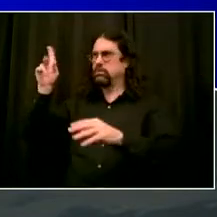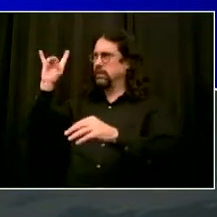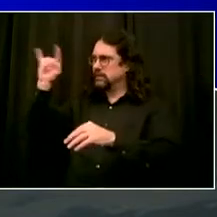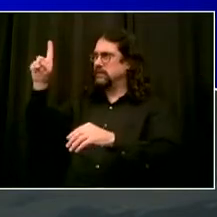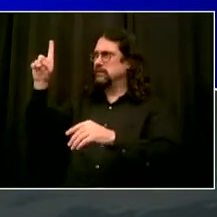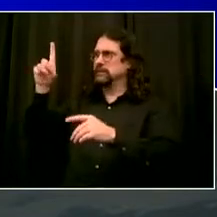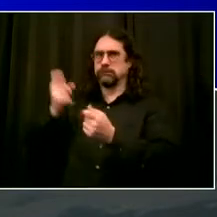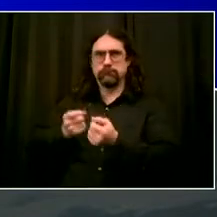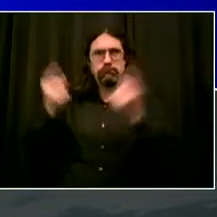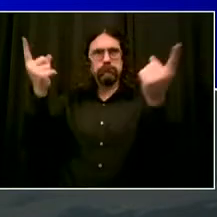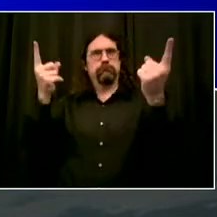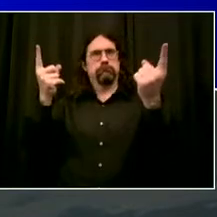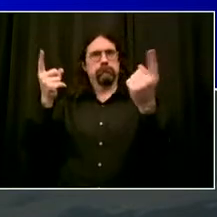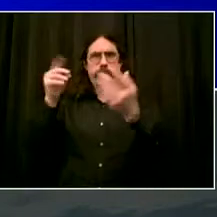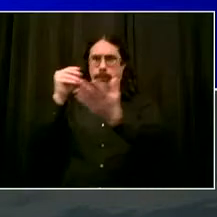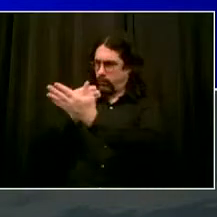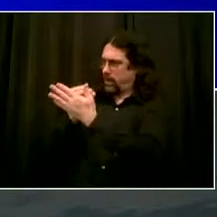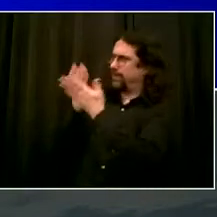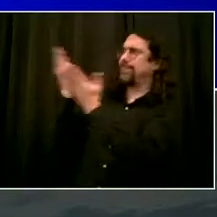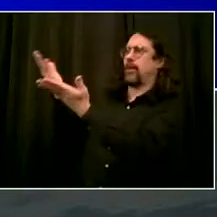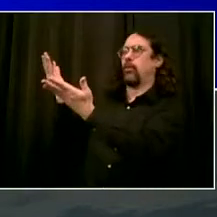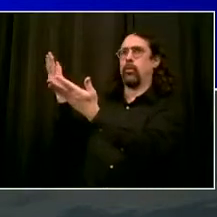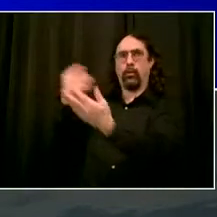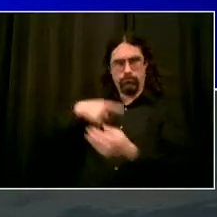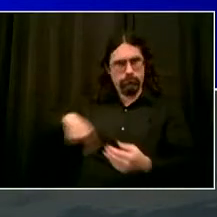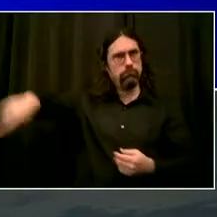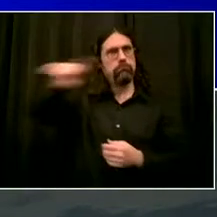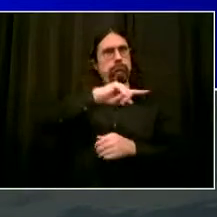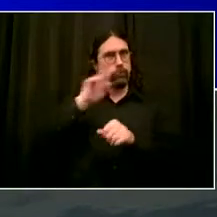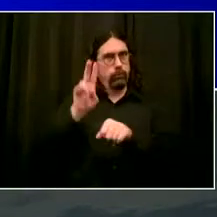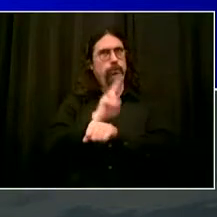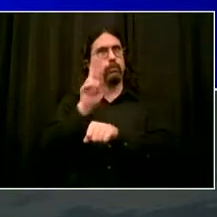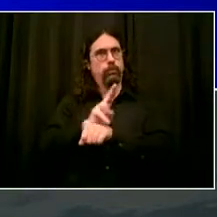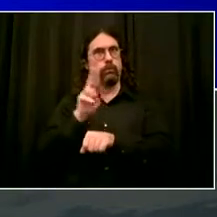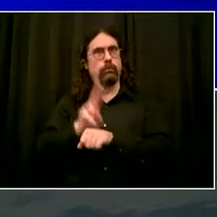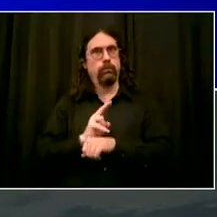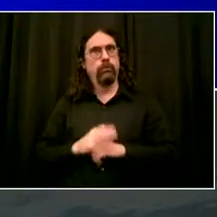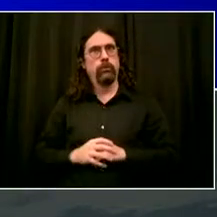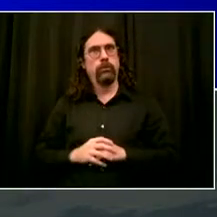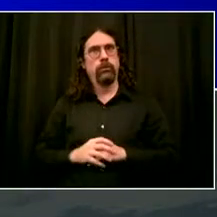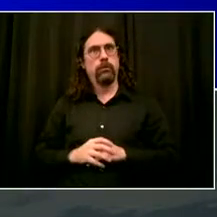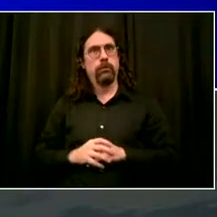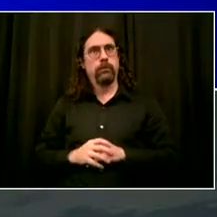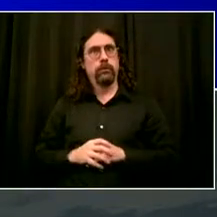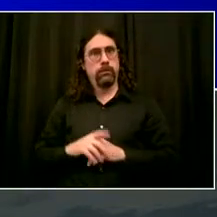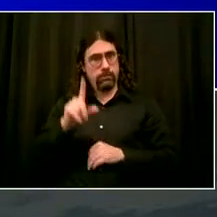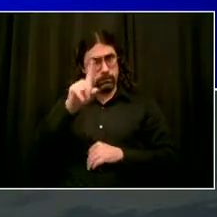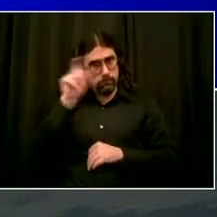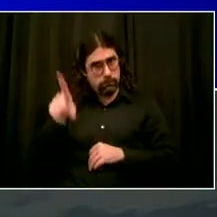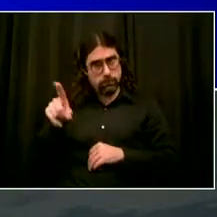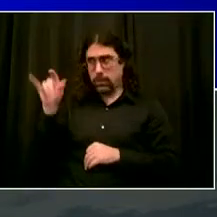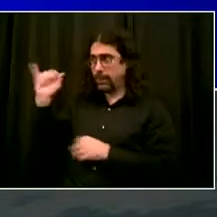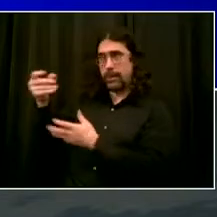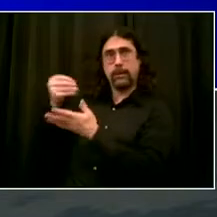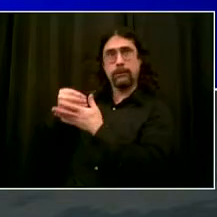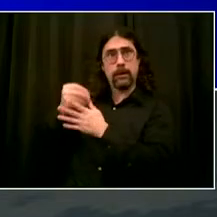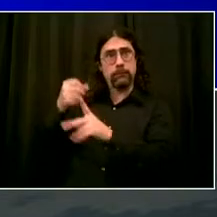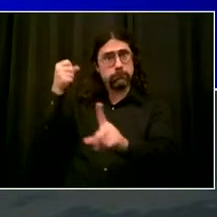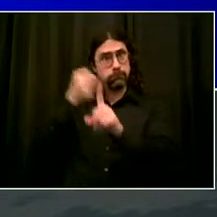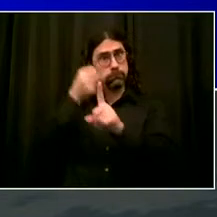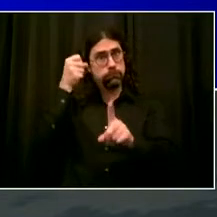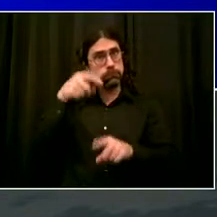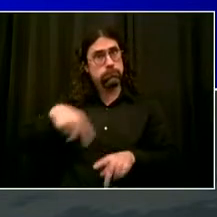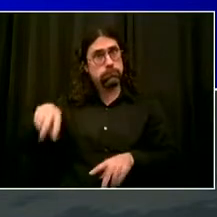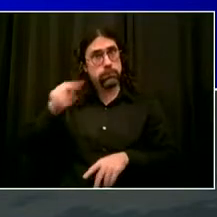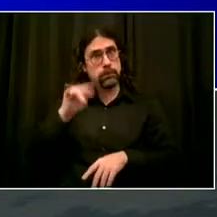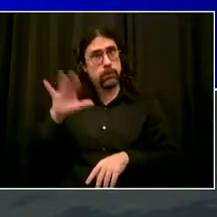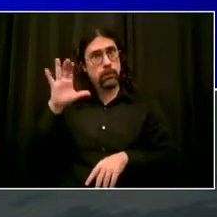meant first in terms of our economy then we're going to talk about our city budget uh go back to February it's amazing to think this